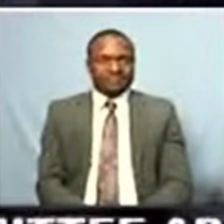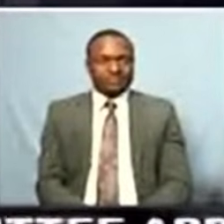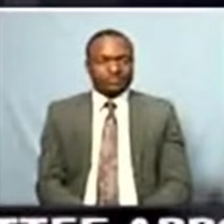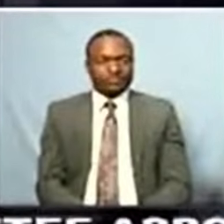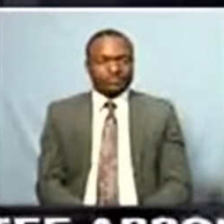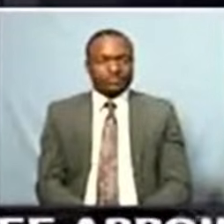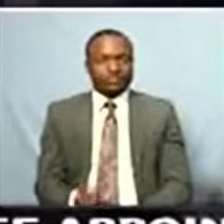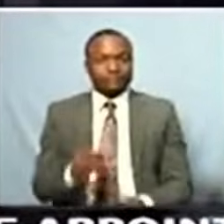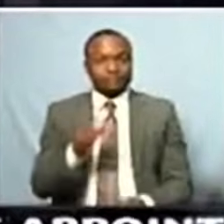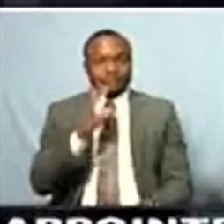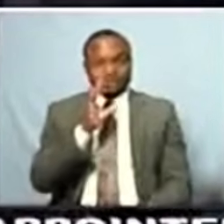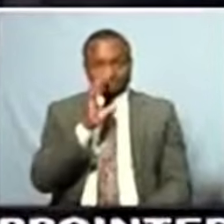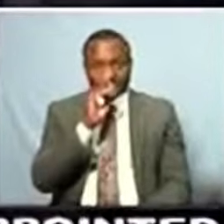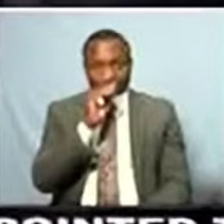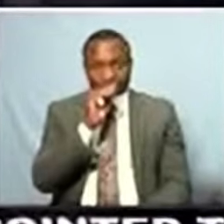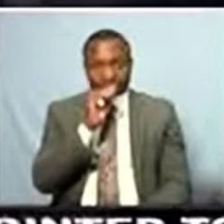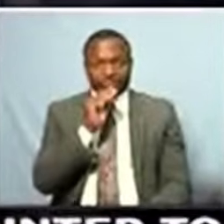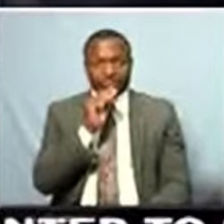which speaks to